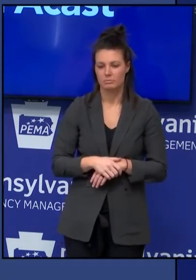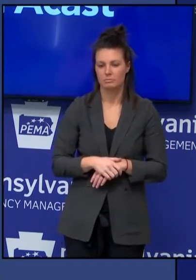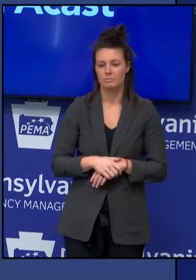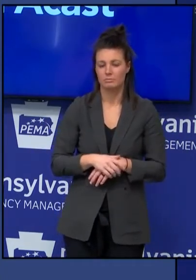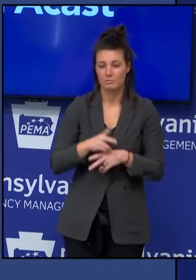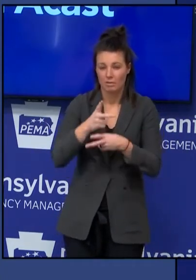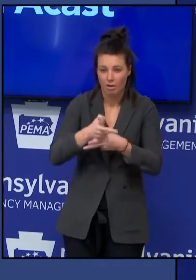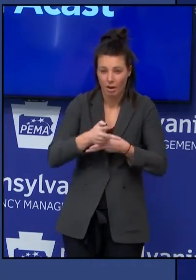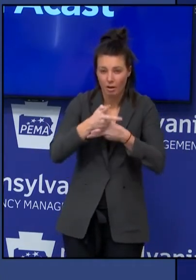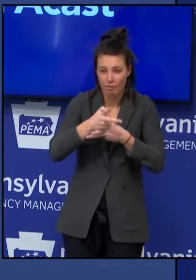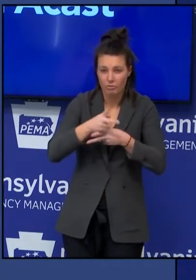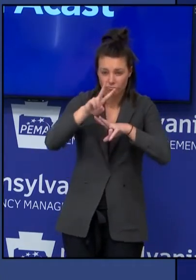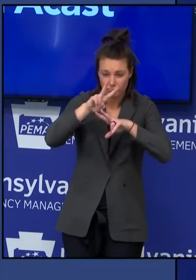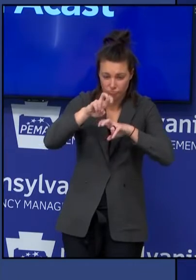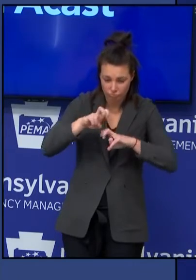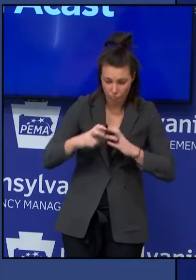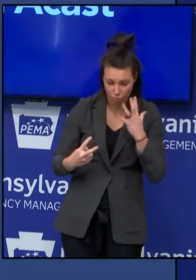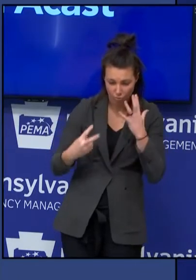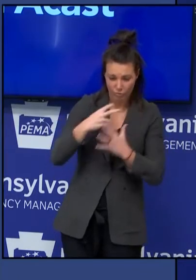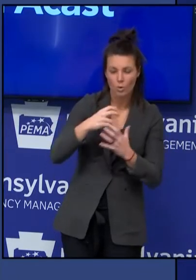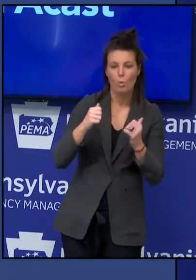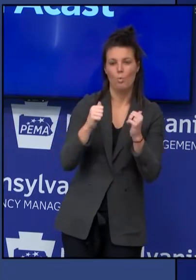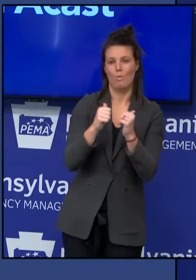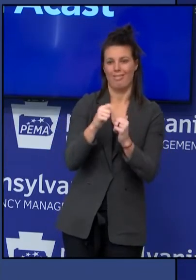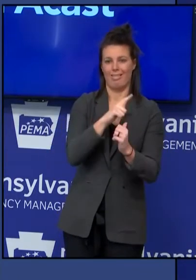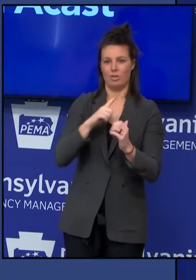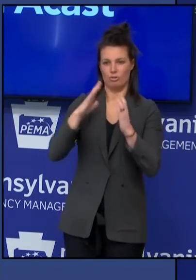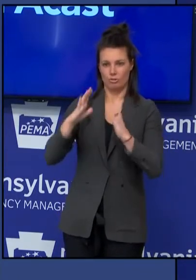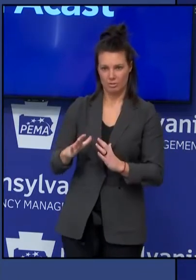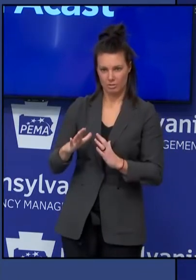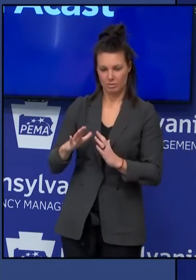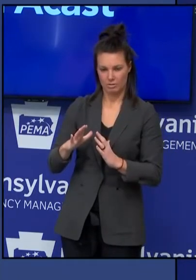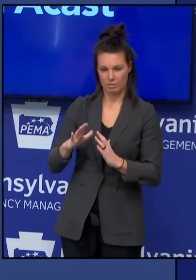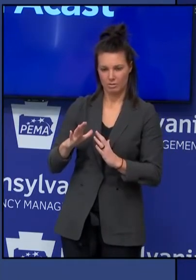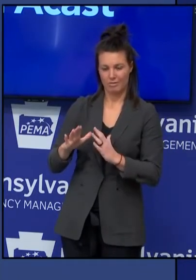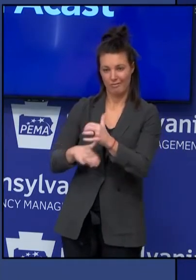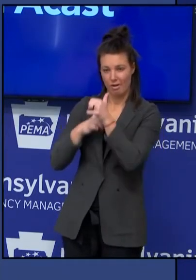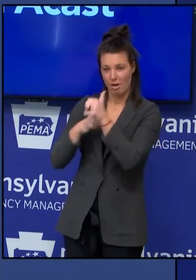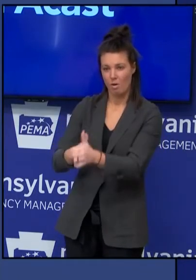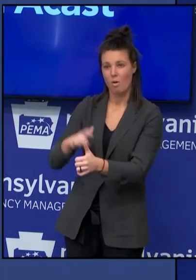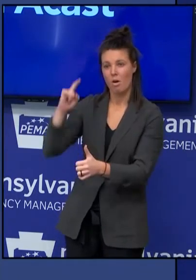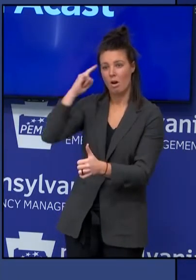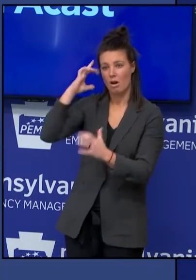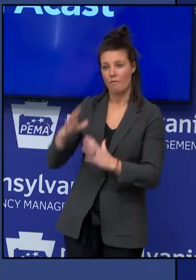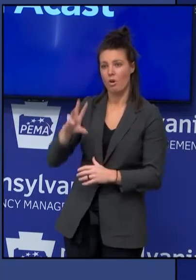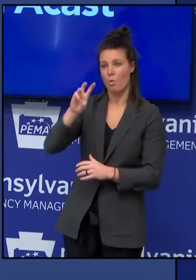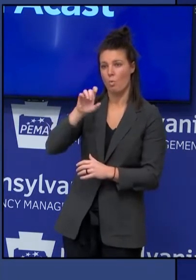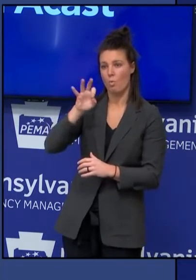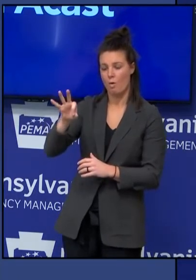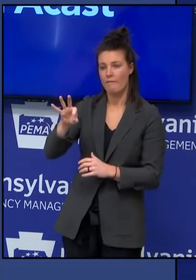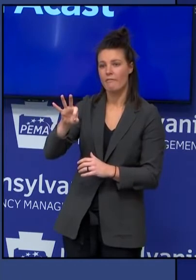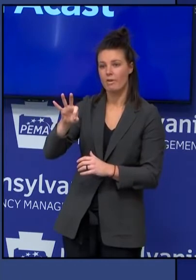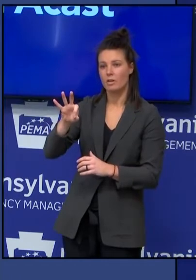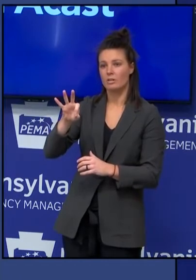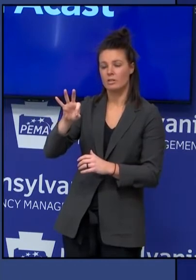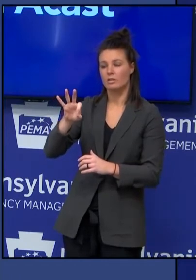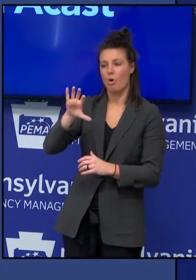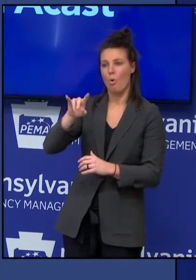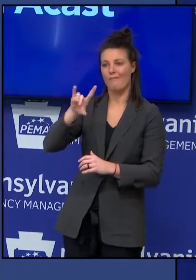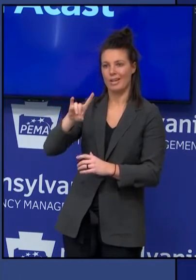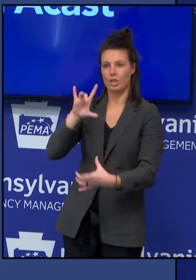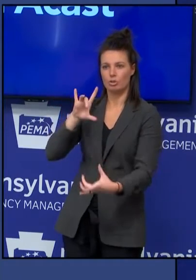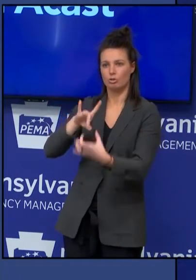After careful review and discussion with legislators on Governor Wolf's COVID-19 vaccine joint task